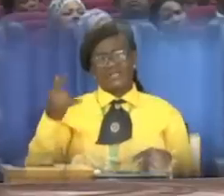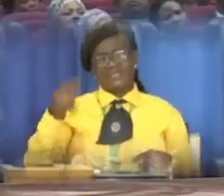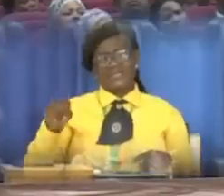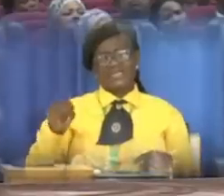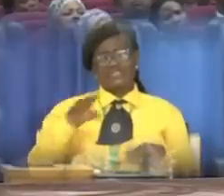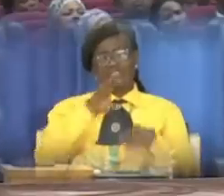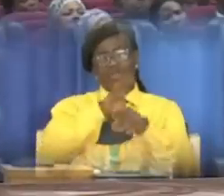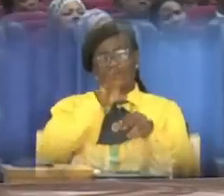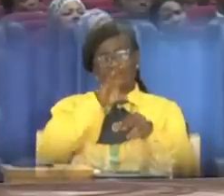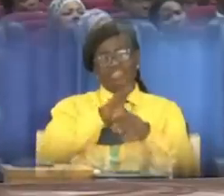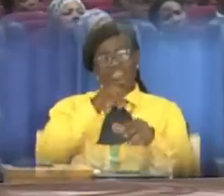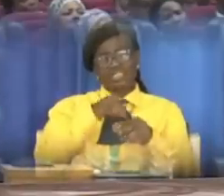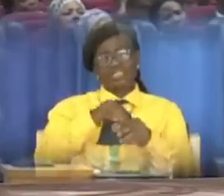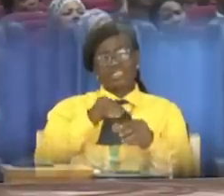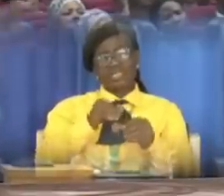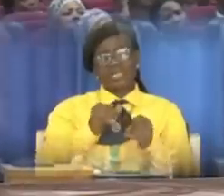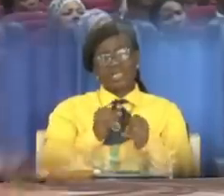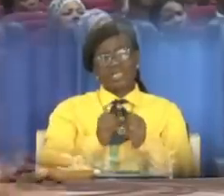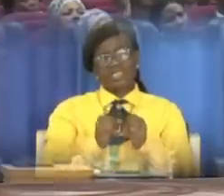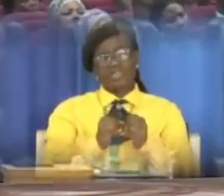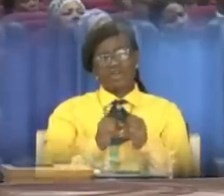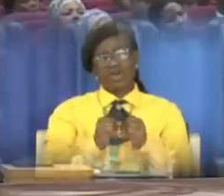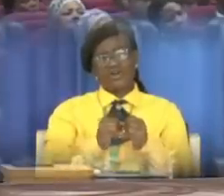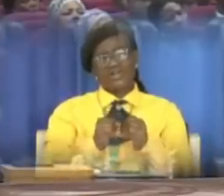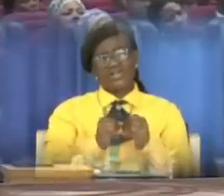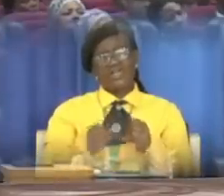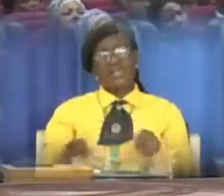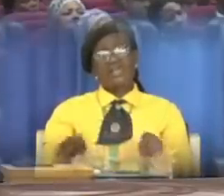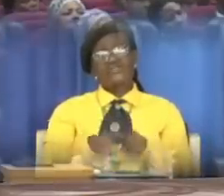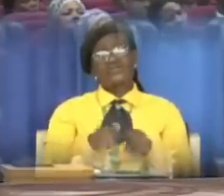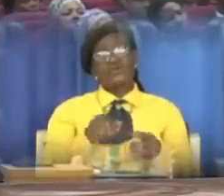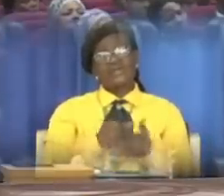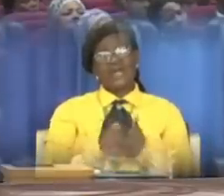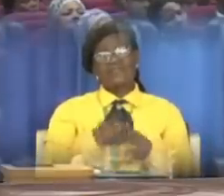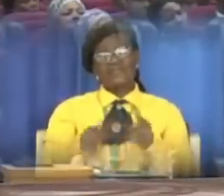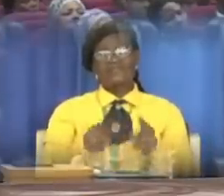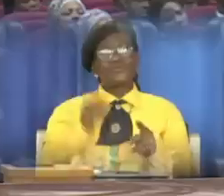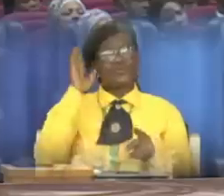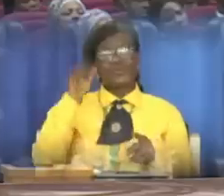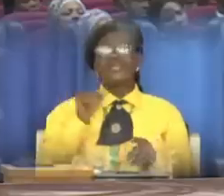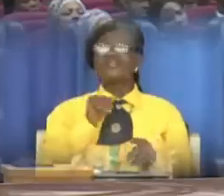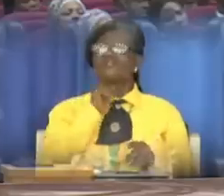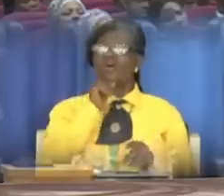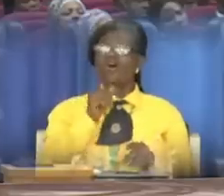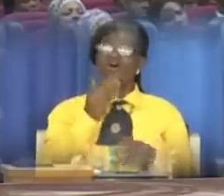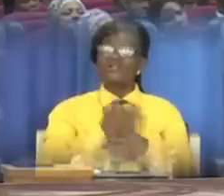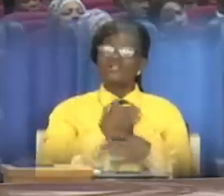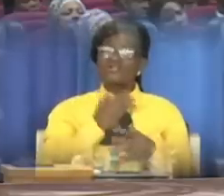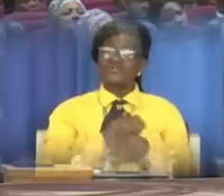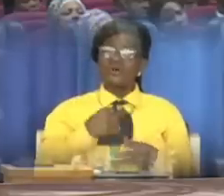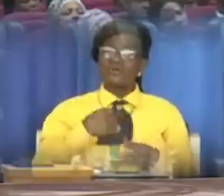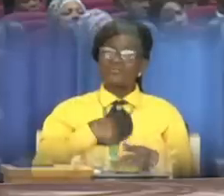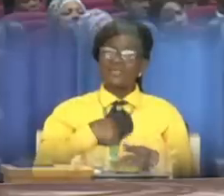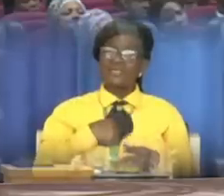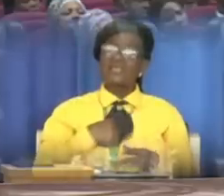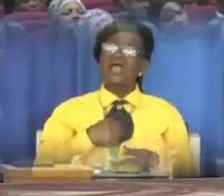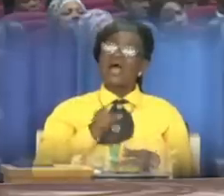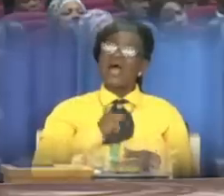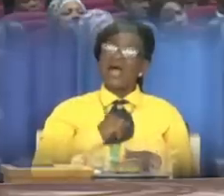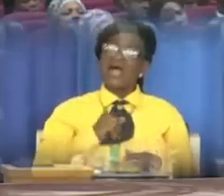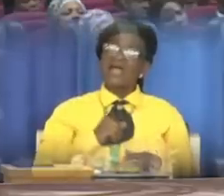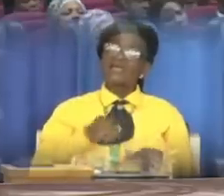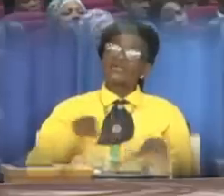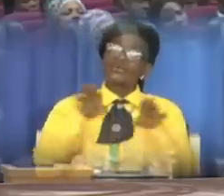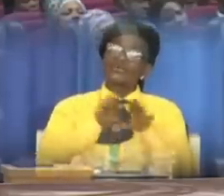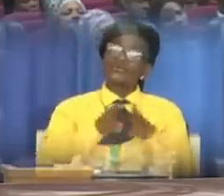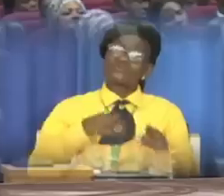house so that they won't disturb me so I could rest. I closed my eyes so that if